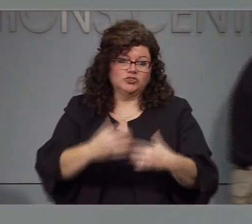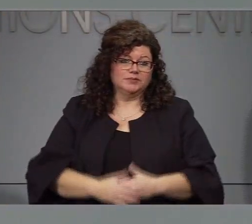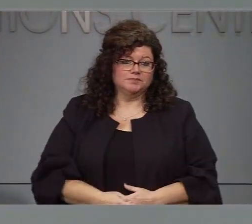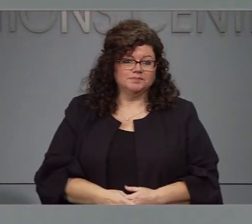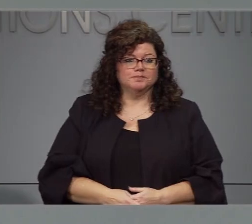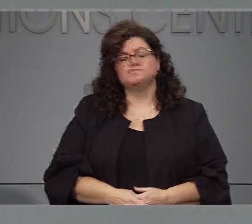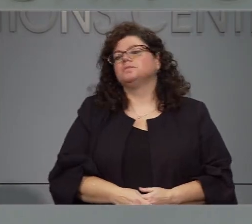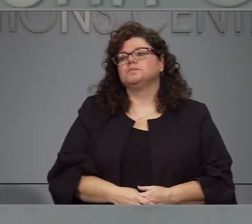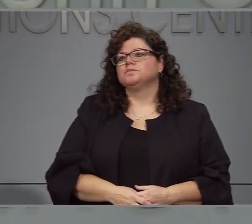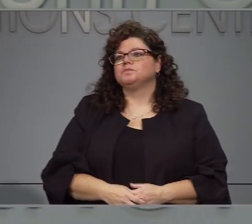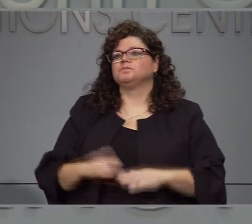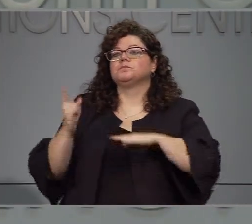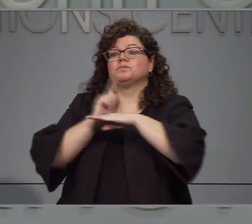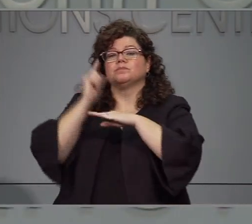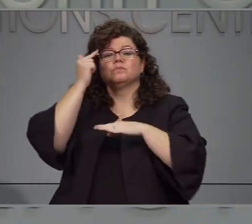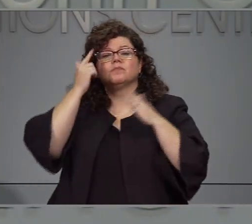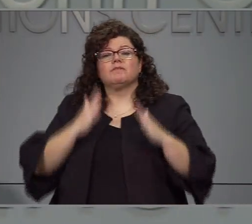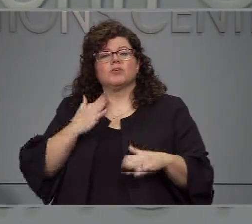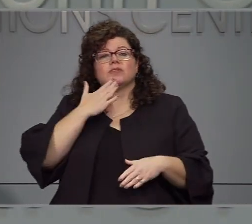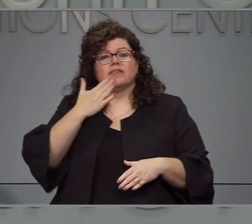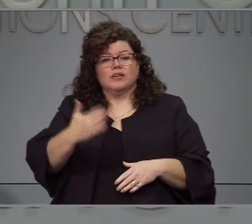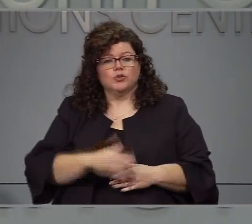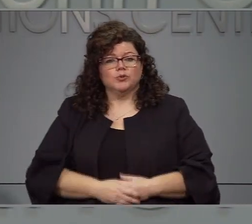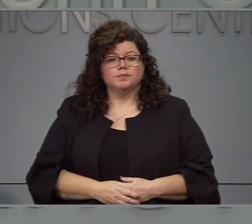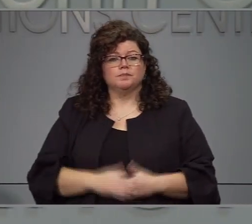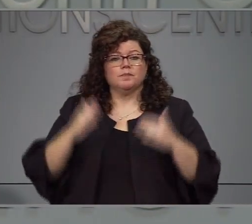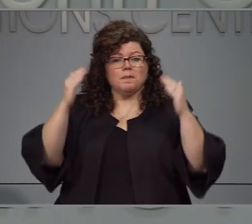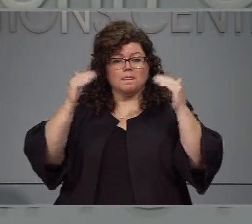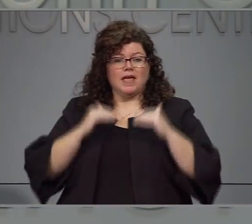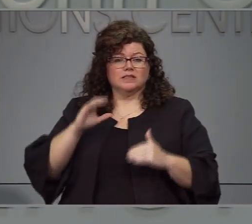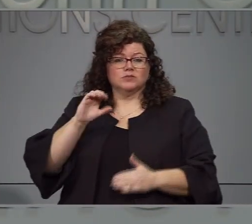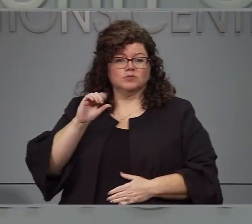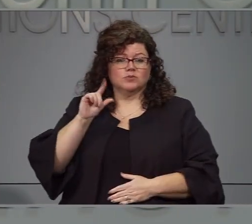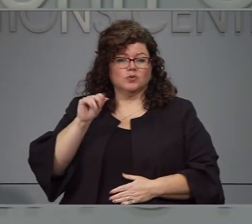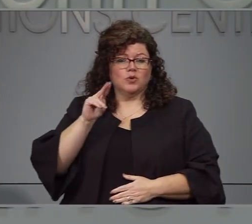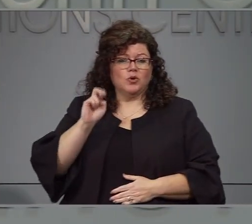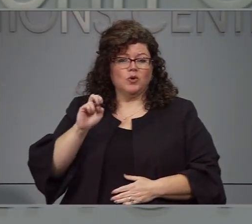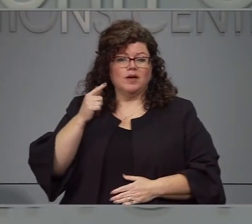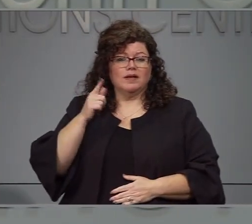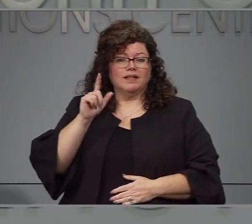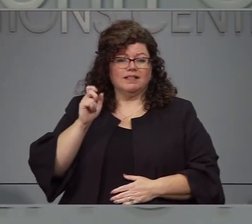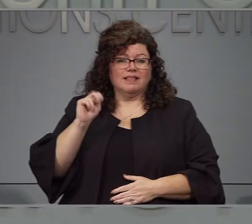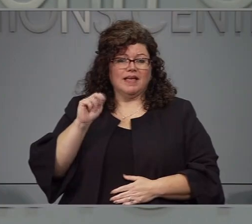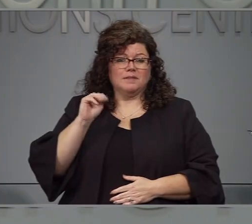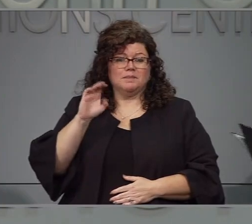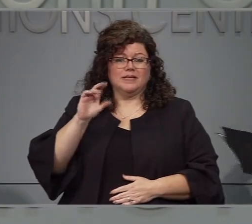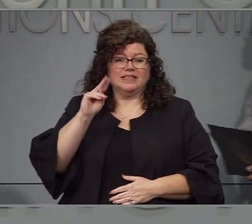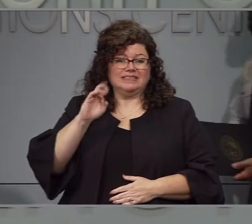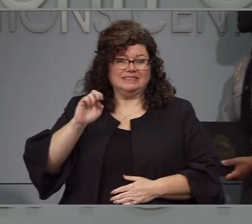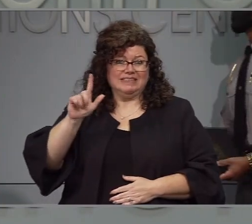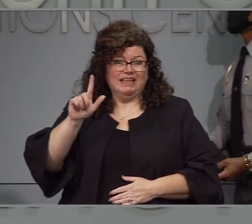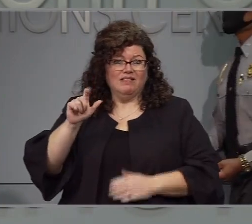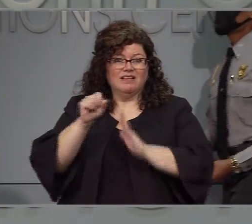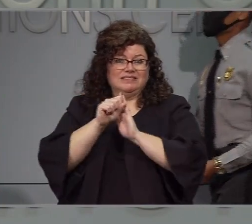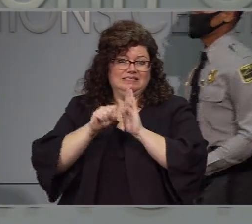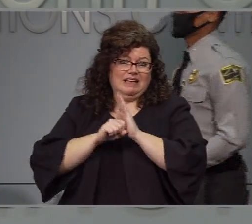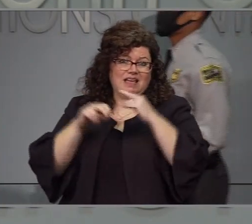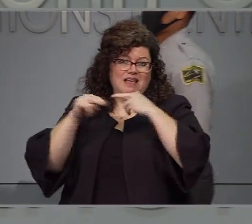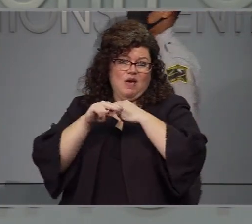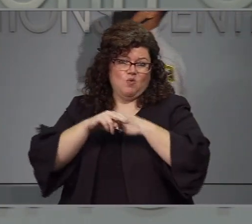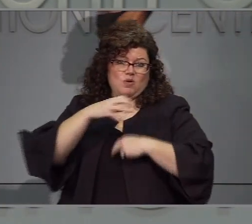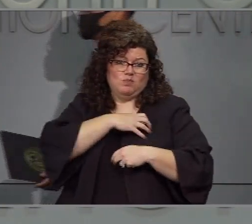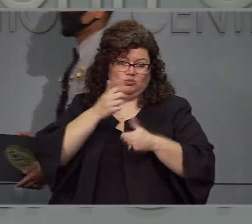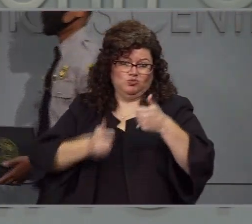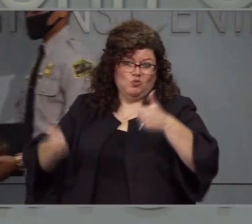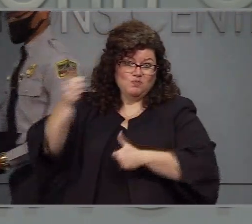Thank you, Secretary Boyette. I'd now like to recognize Colonel Glenn McNeil, the commander of the North Carolina State Highway Patrol.